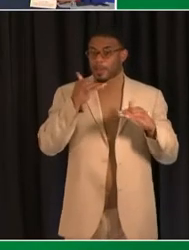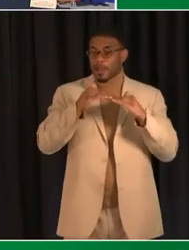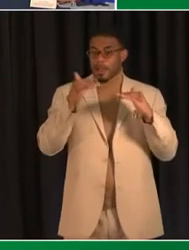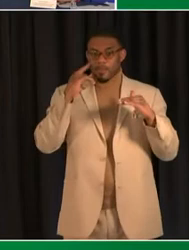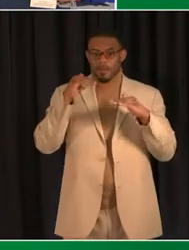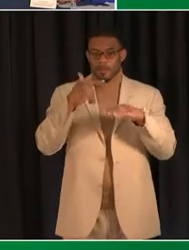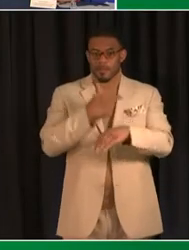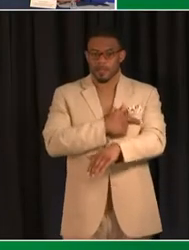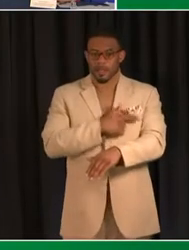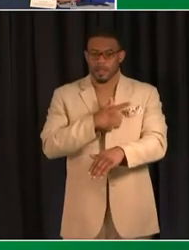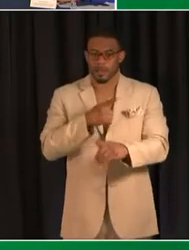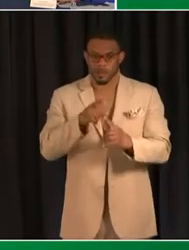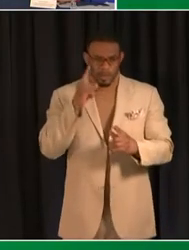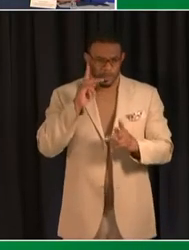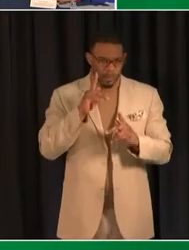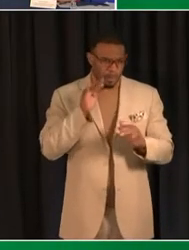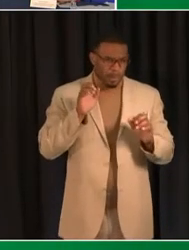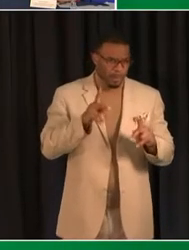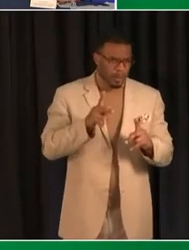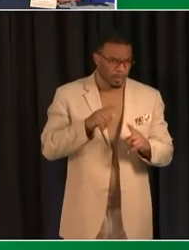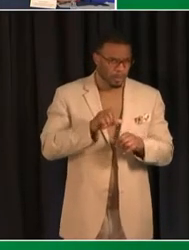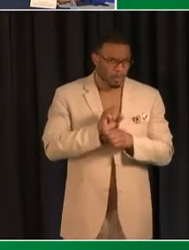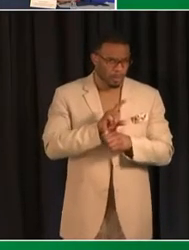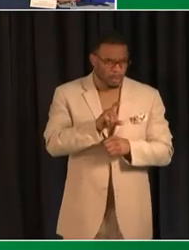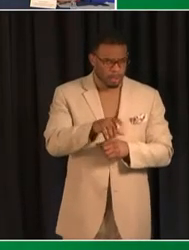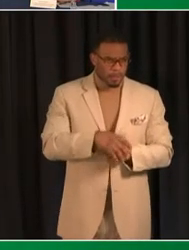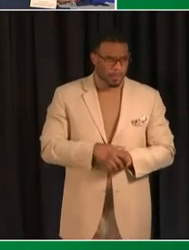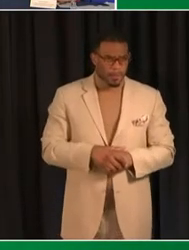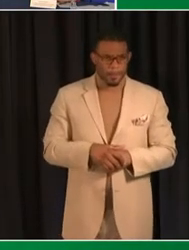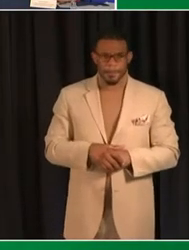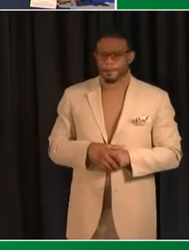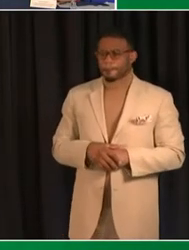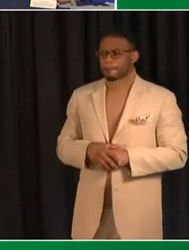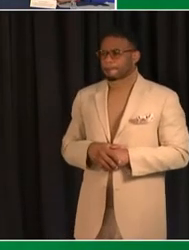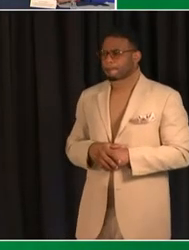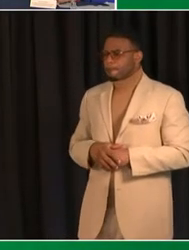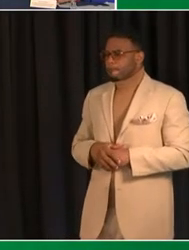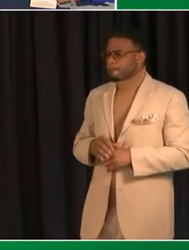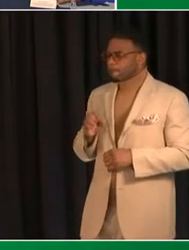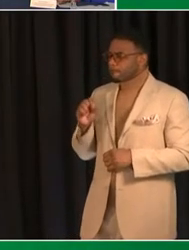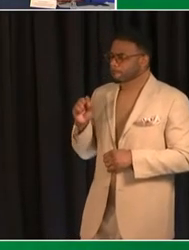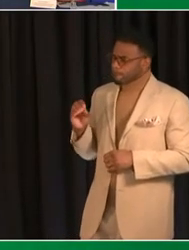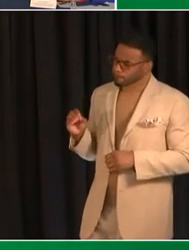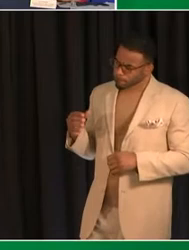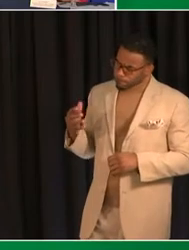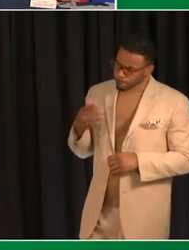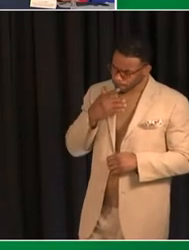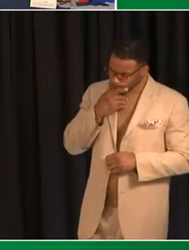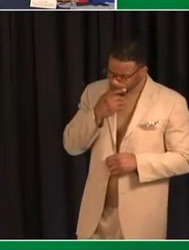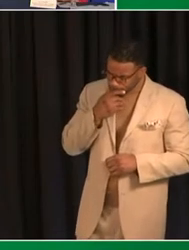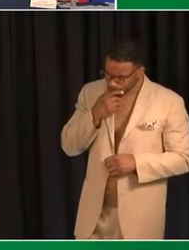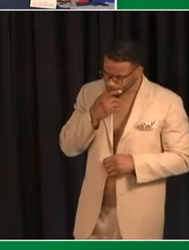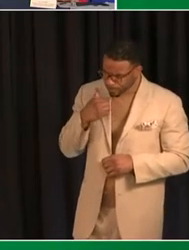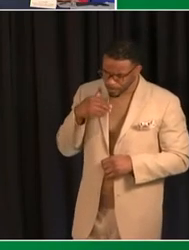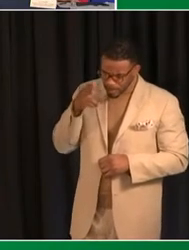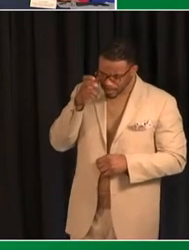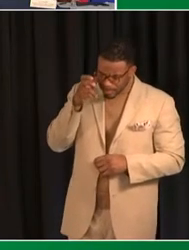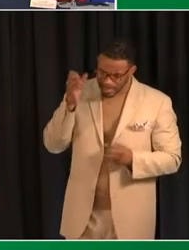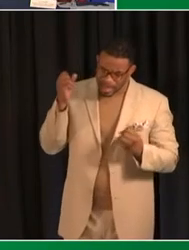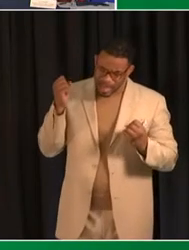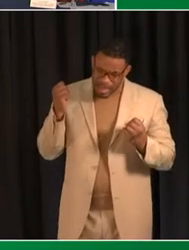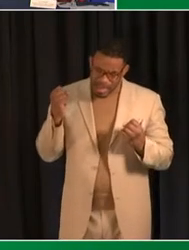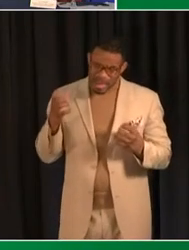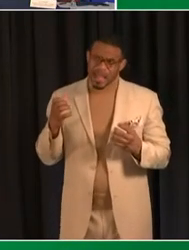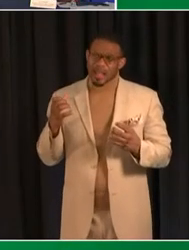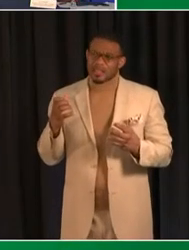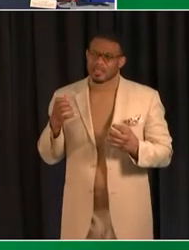to a better level of vaccination, when we think people will be coming back to the office? So we're hearing